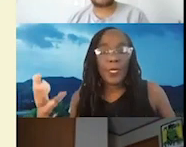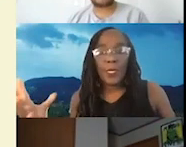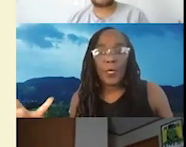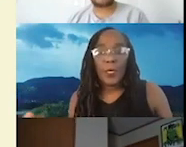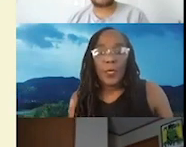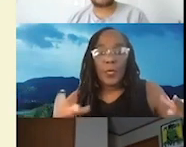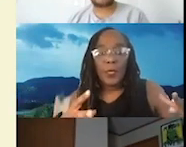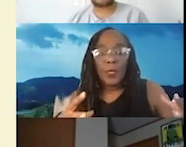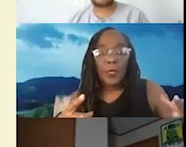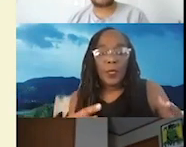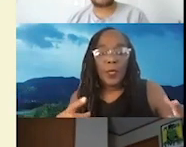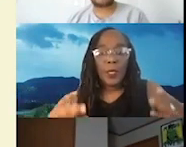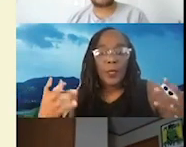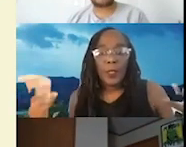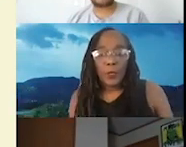maybe